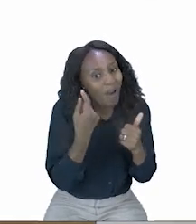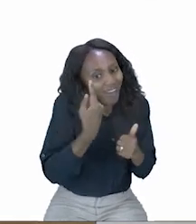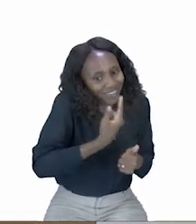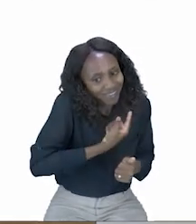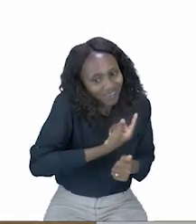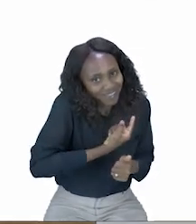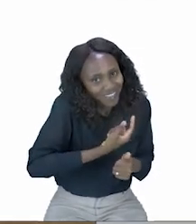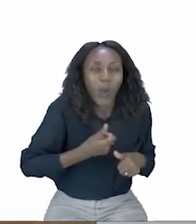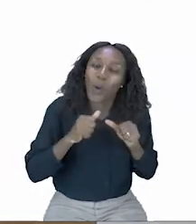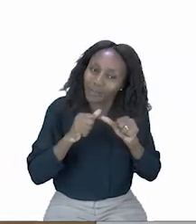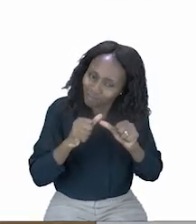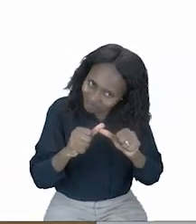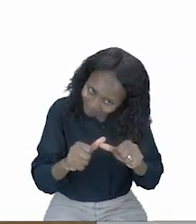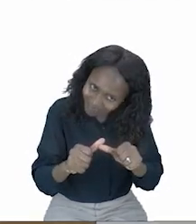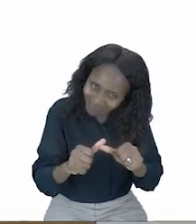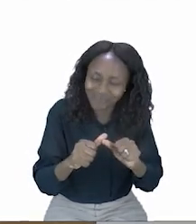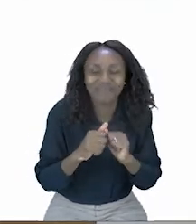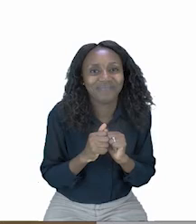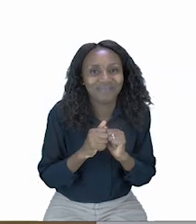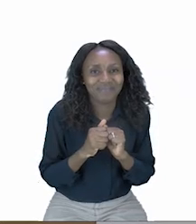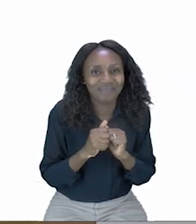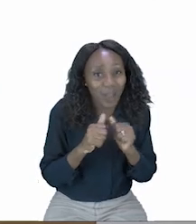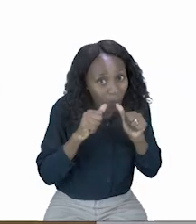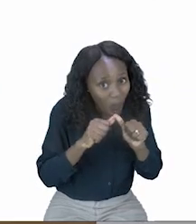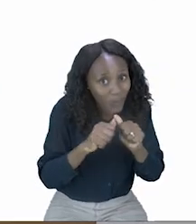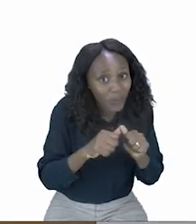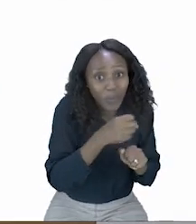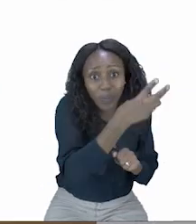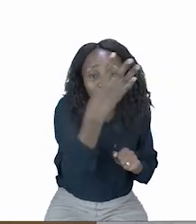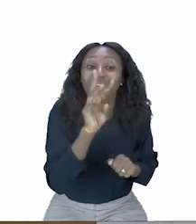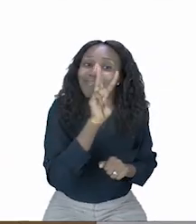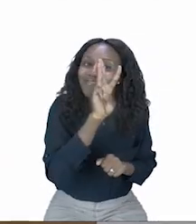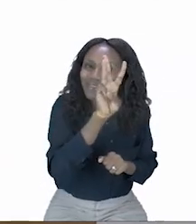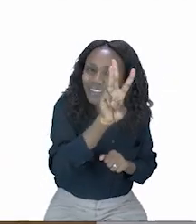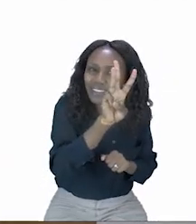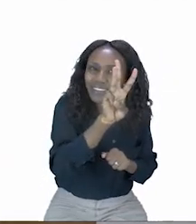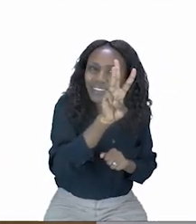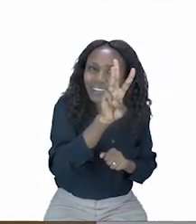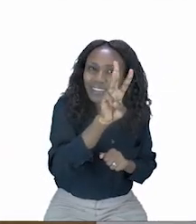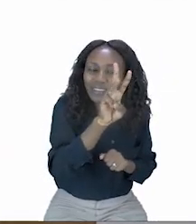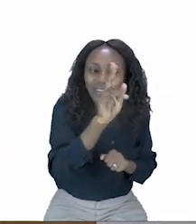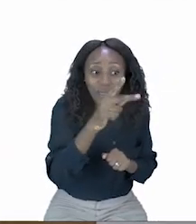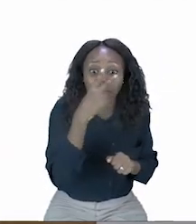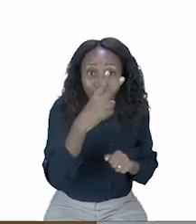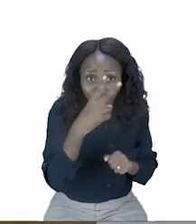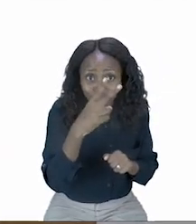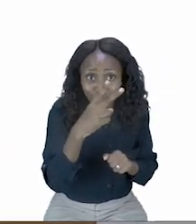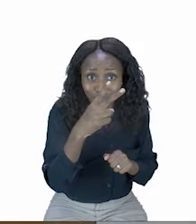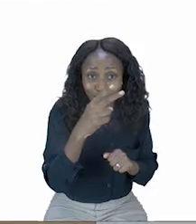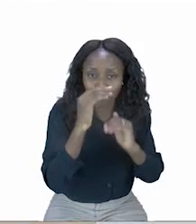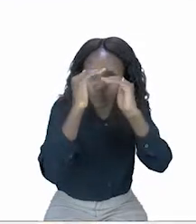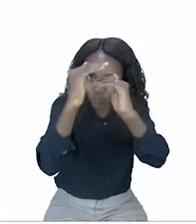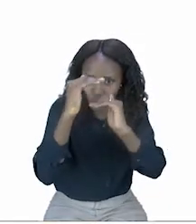do by yourself. Let's move on to counting in threes. Take a look at your exercise. We